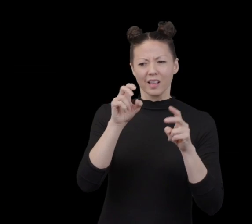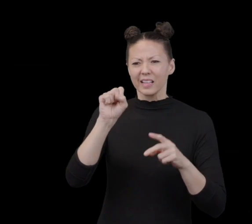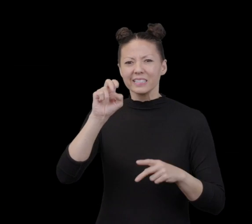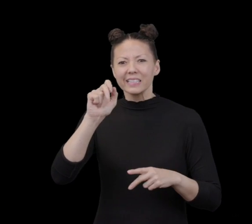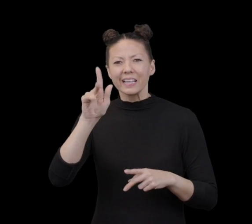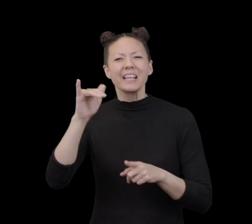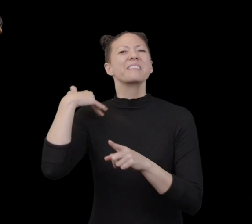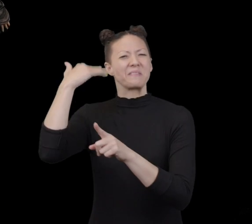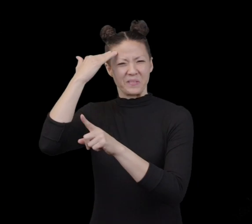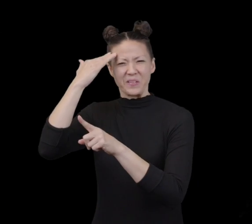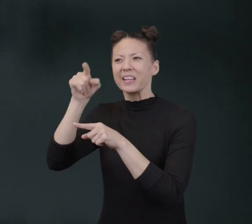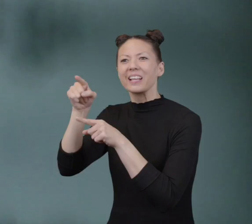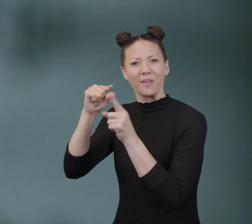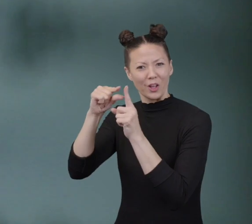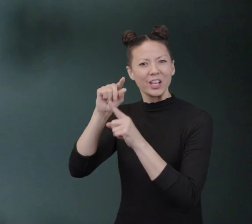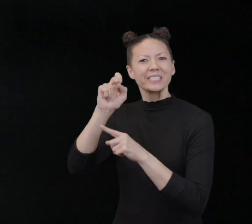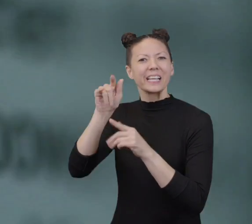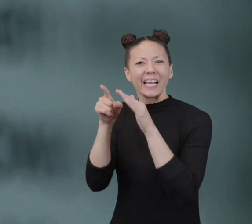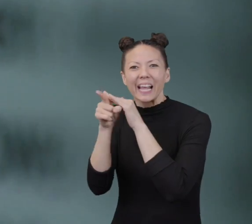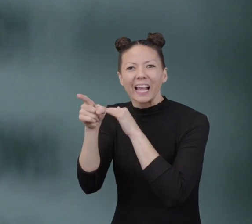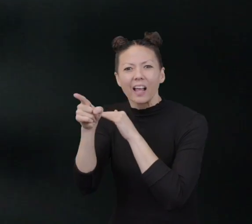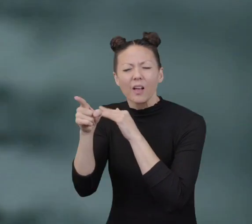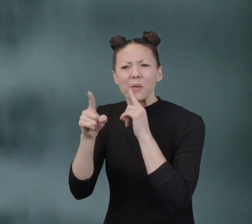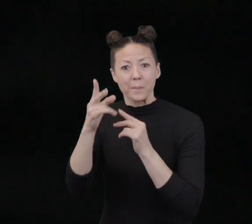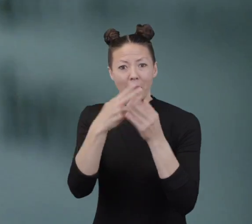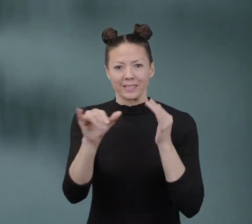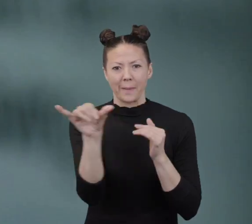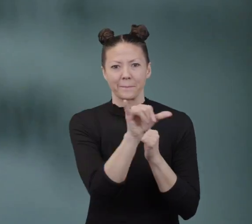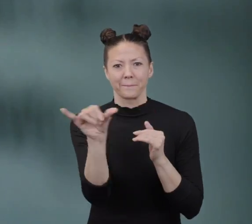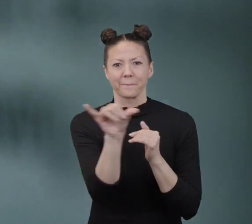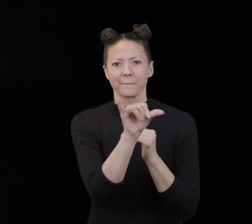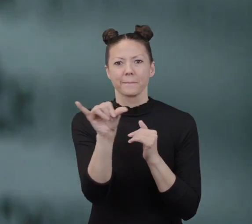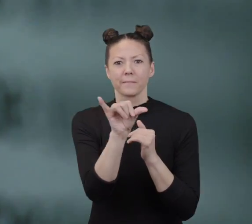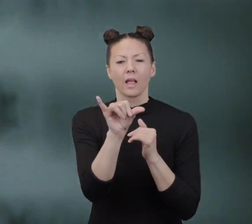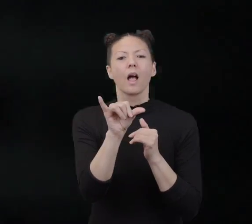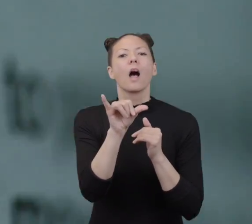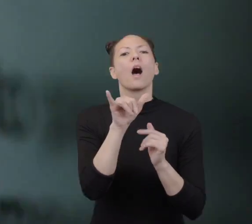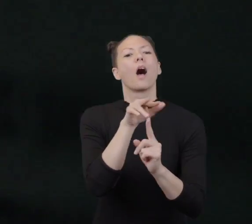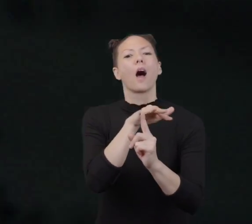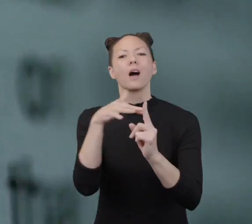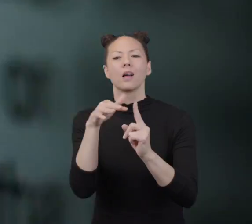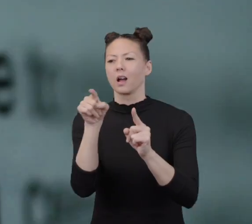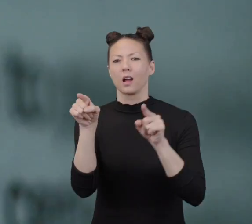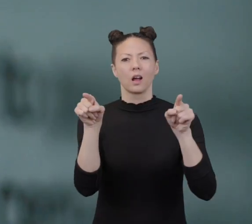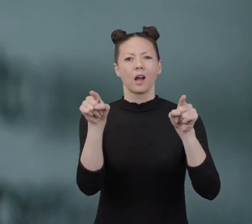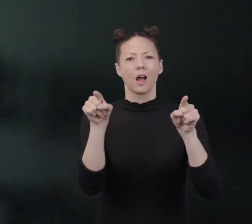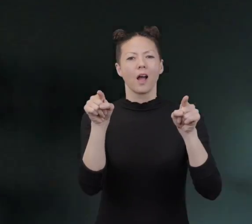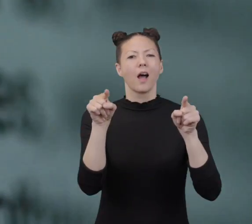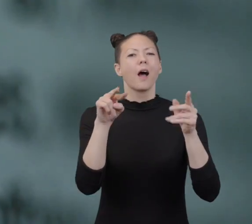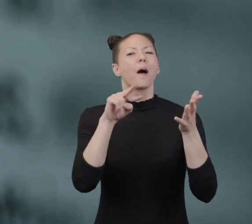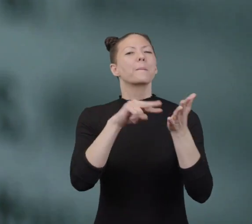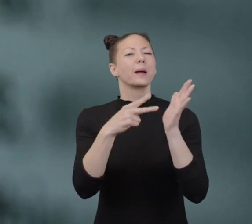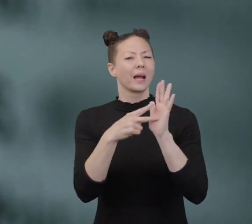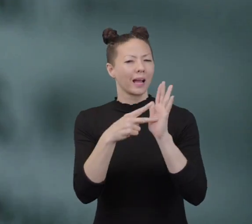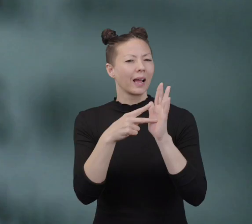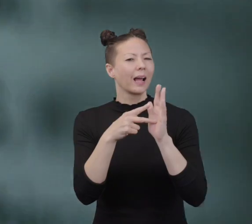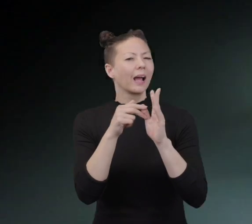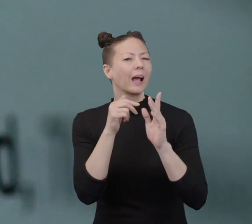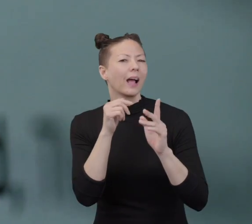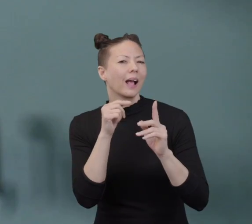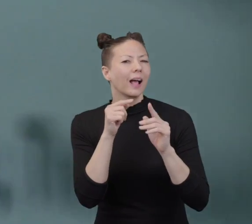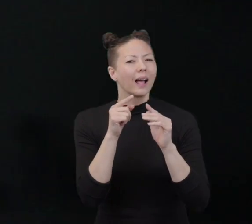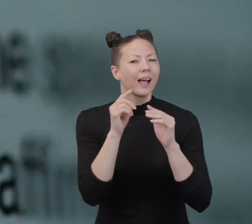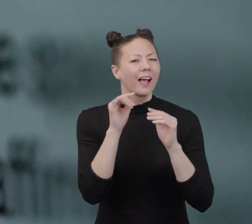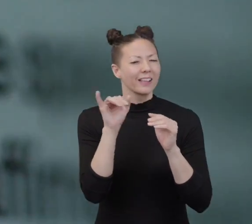is sneaky. Sometimes 2 similar words are used in the context of a sentence and can help you figure